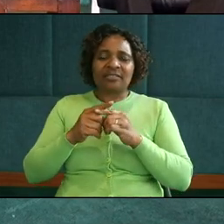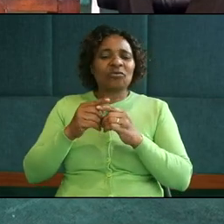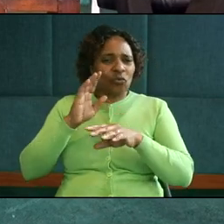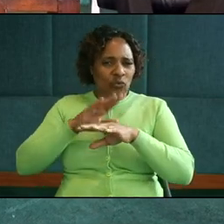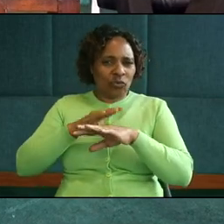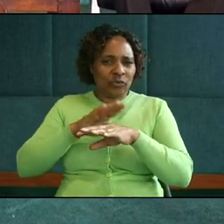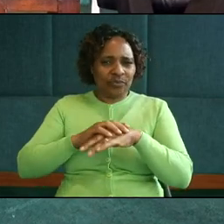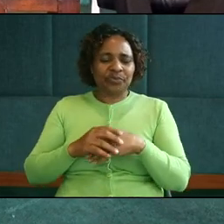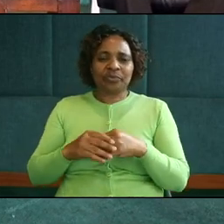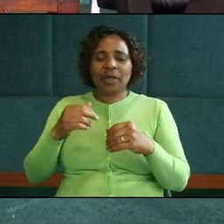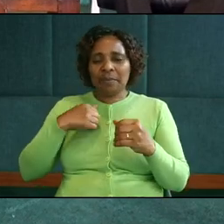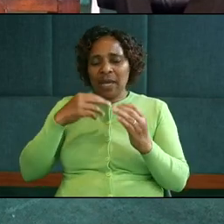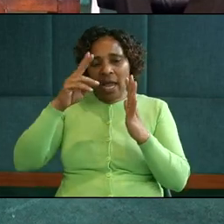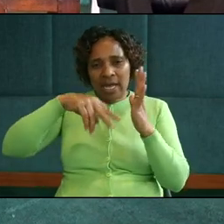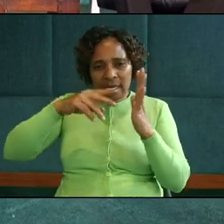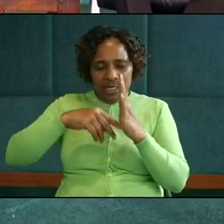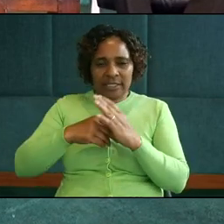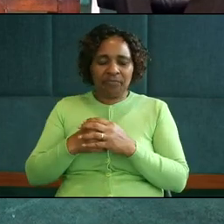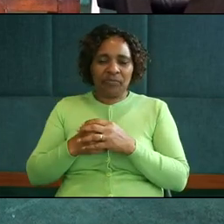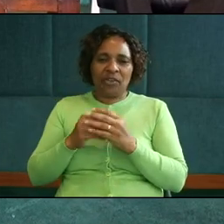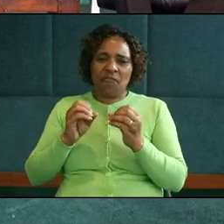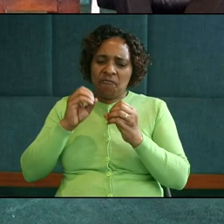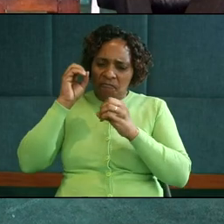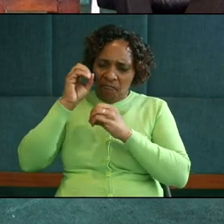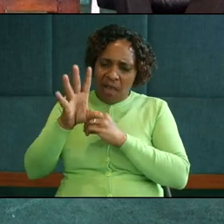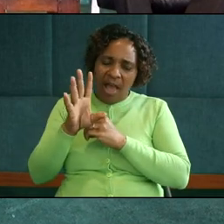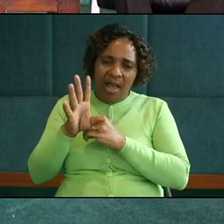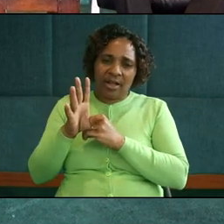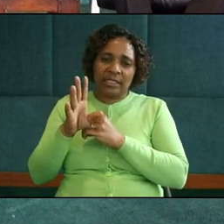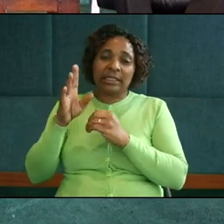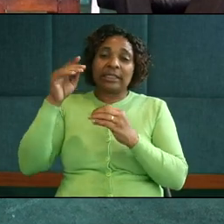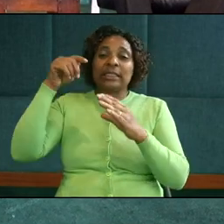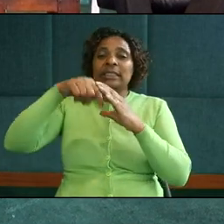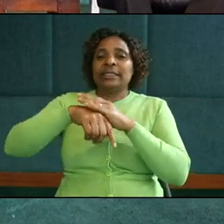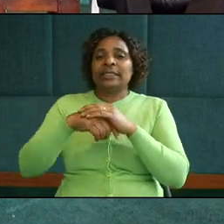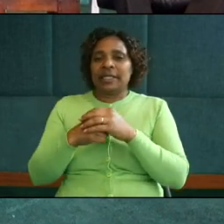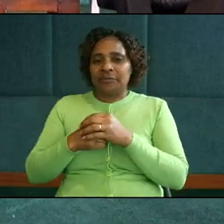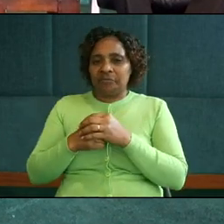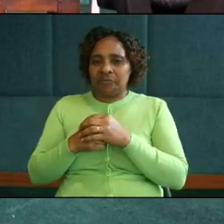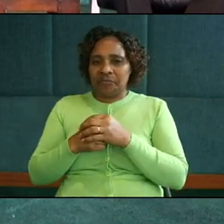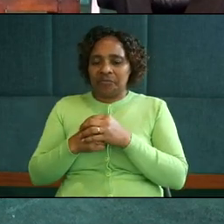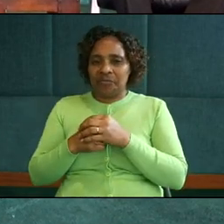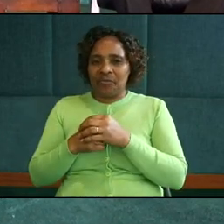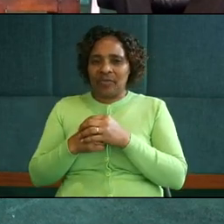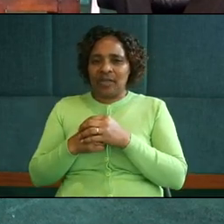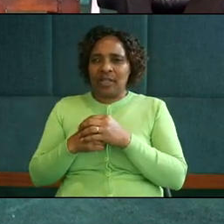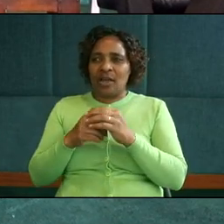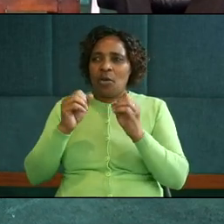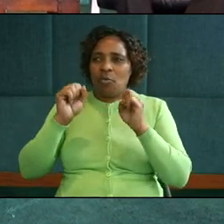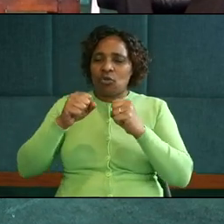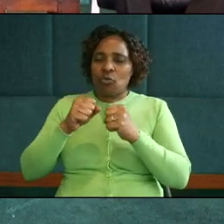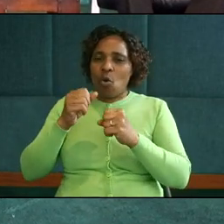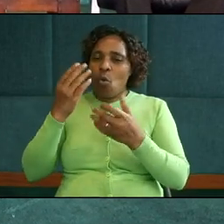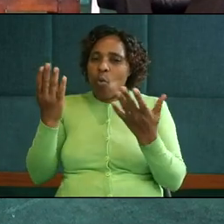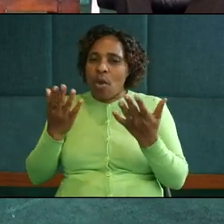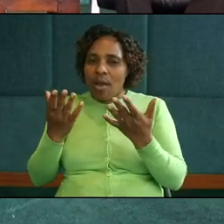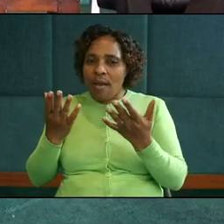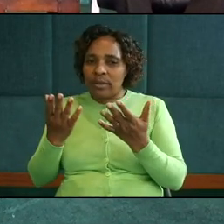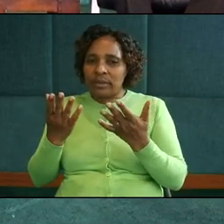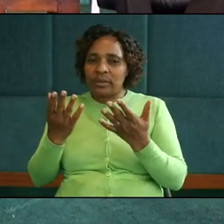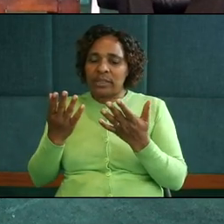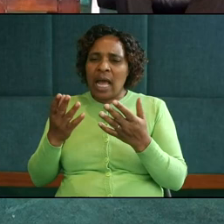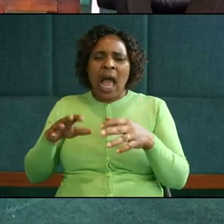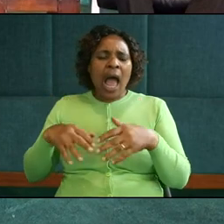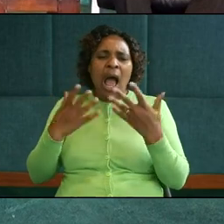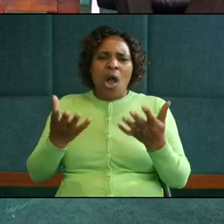just wanted us to read the Father Insight. Misati, perhaps you can read for us the Father Insight, just on